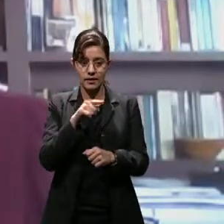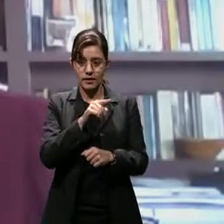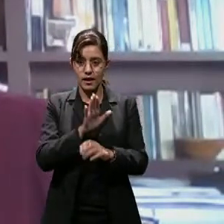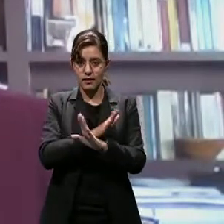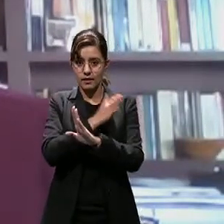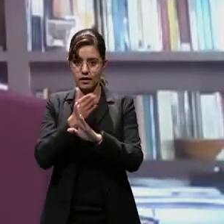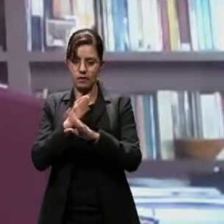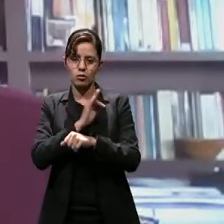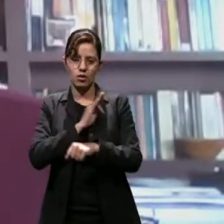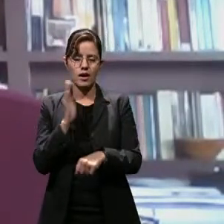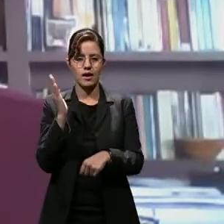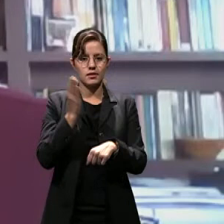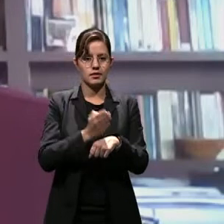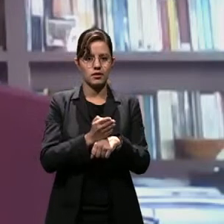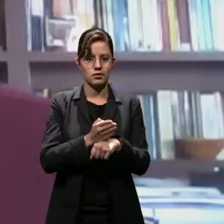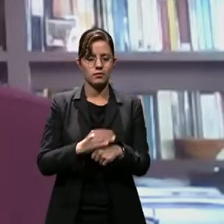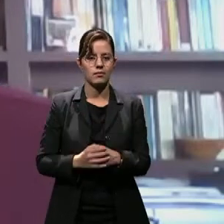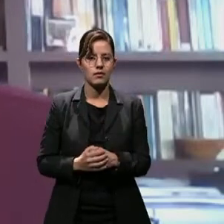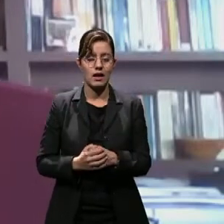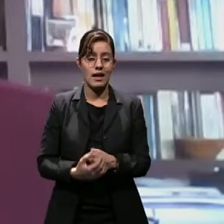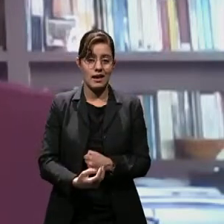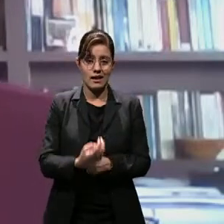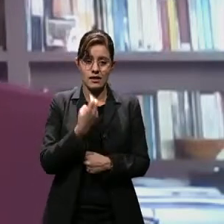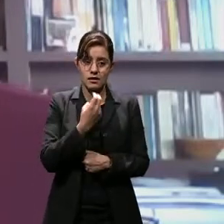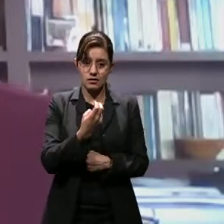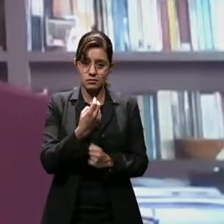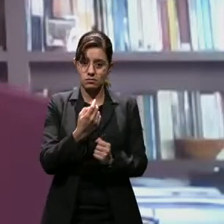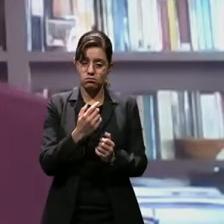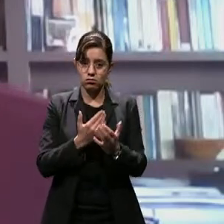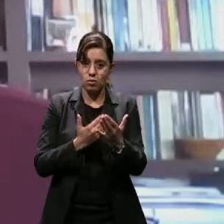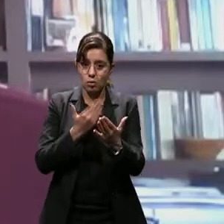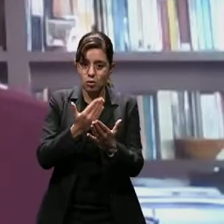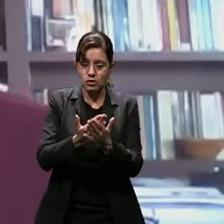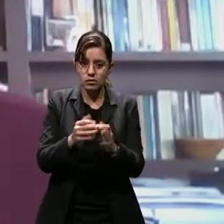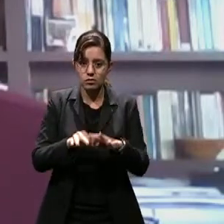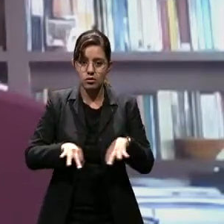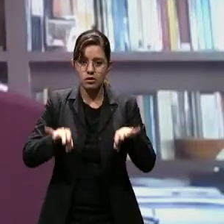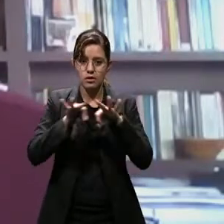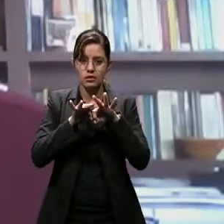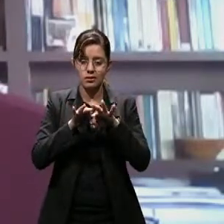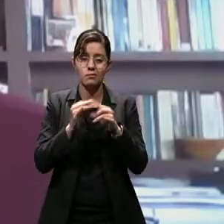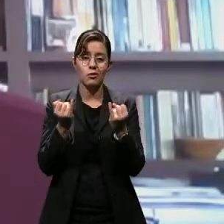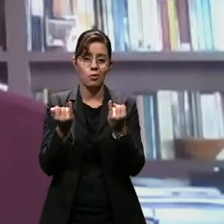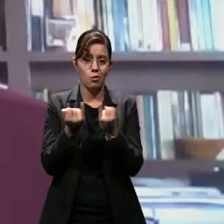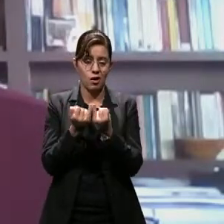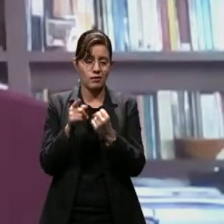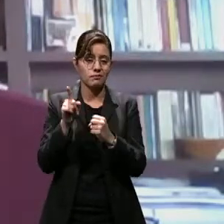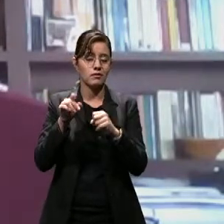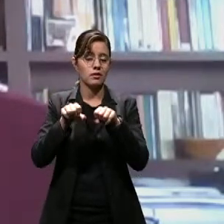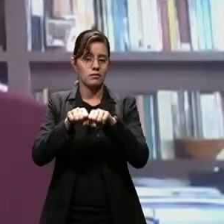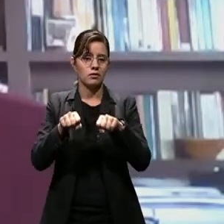The transcendence has been such that even by a decision of the Federal Tribunal